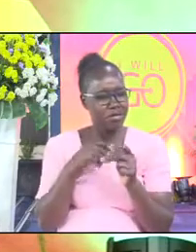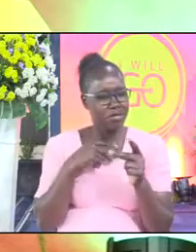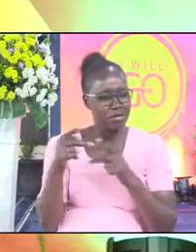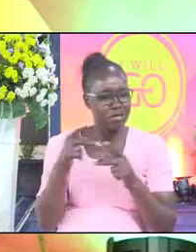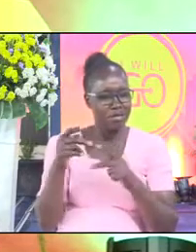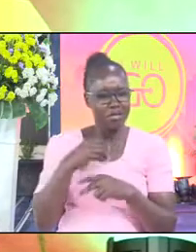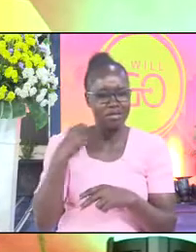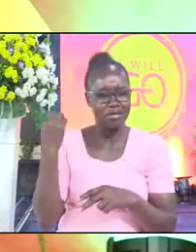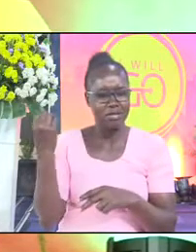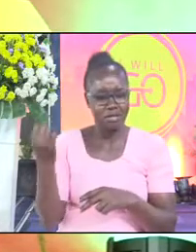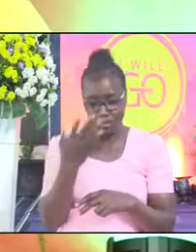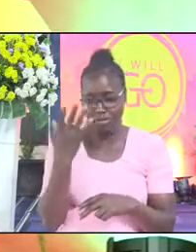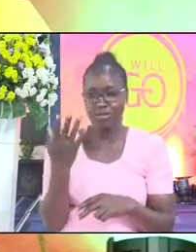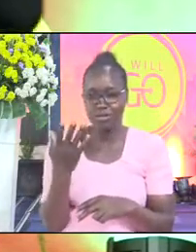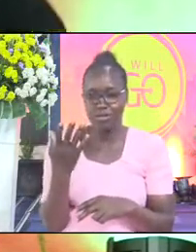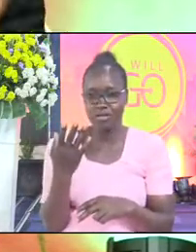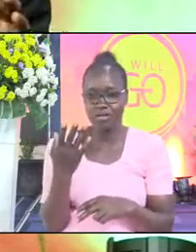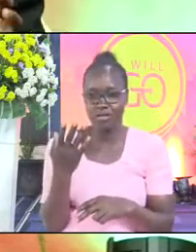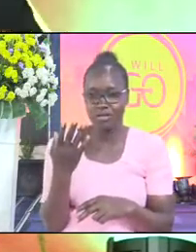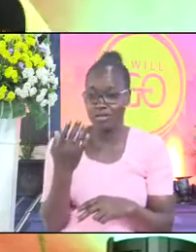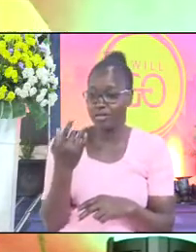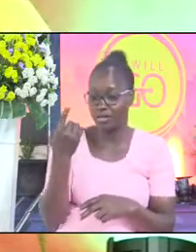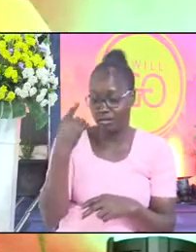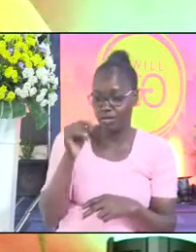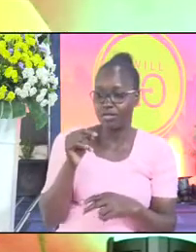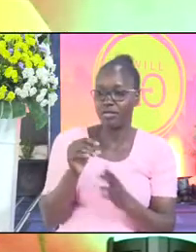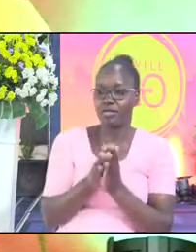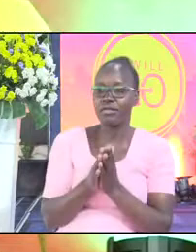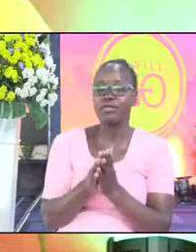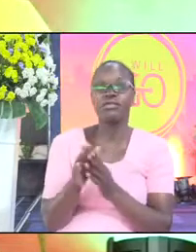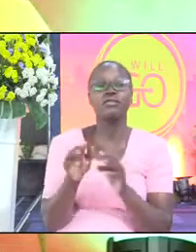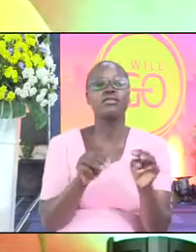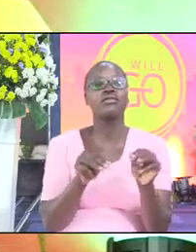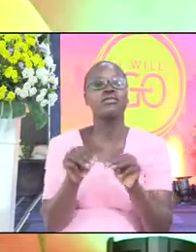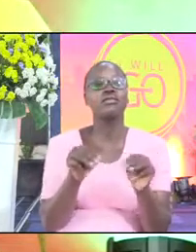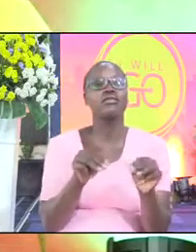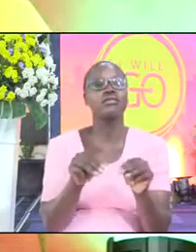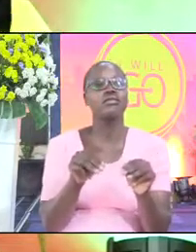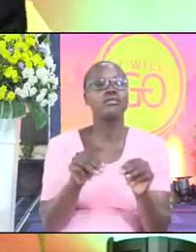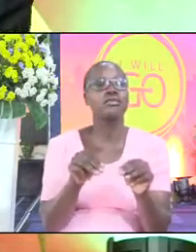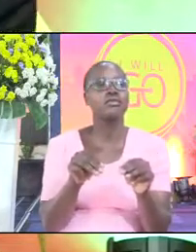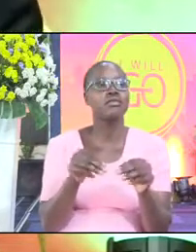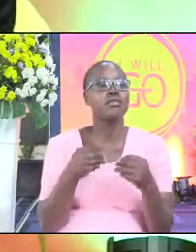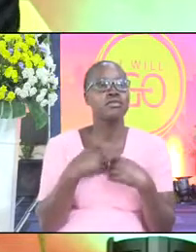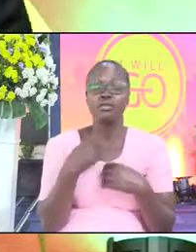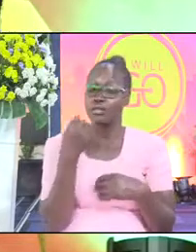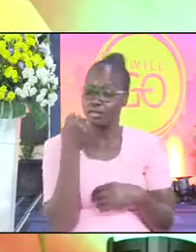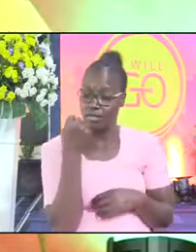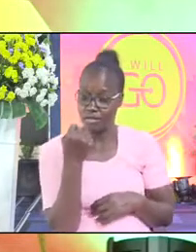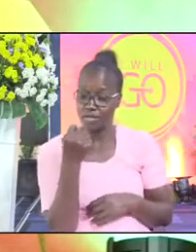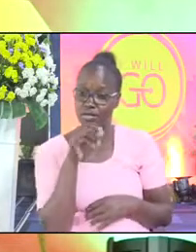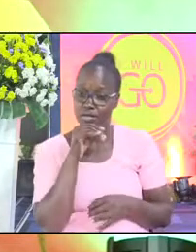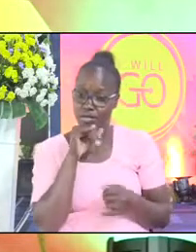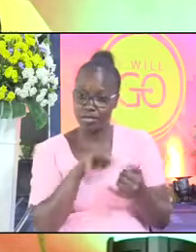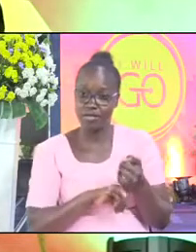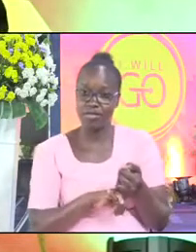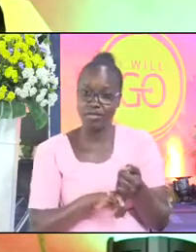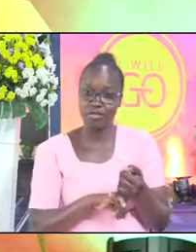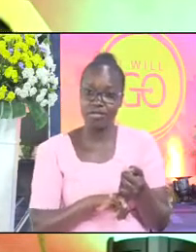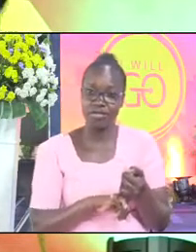exceedingly distractingly attractive, for she had managed to have